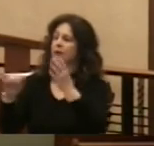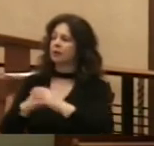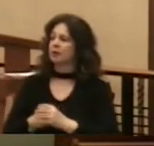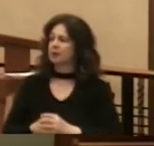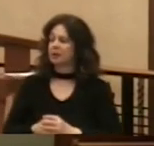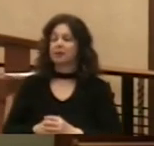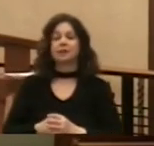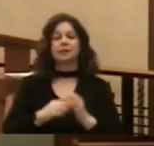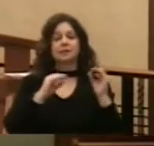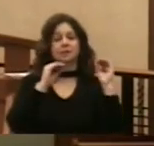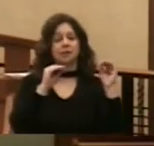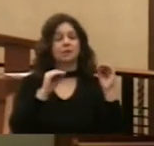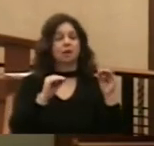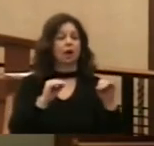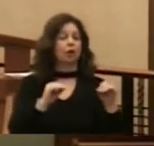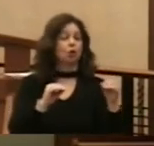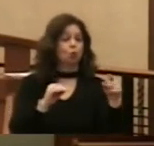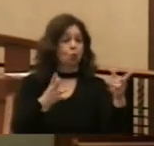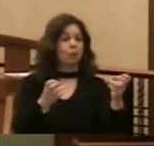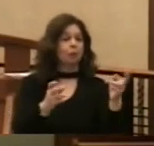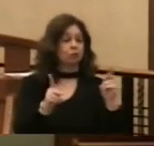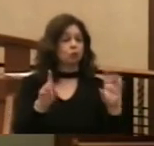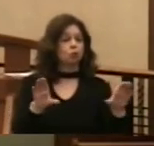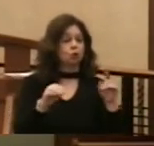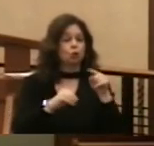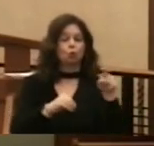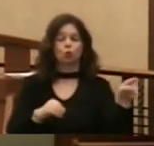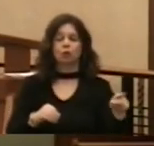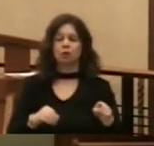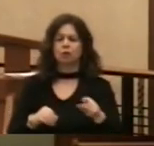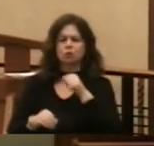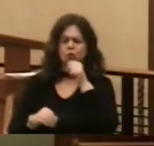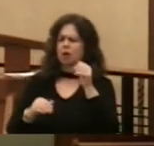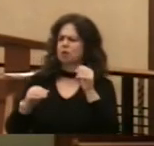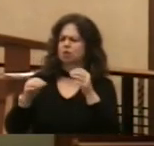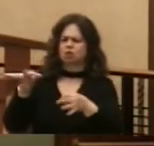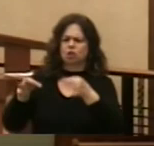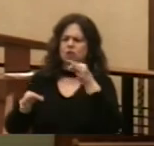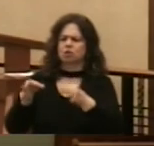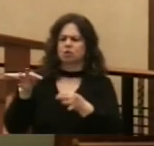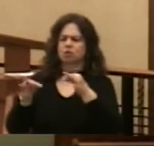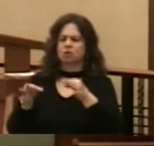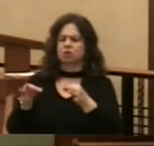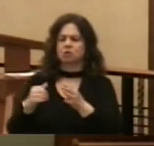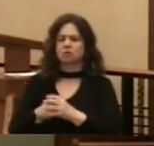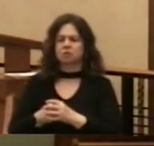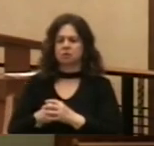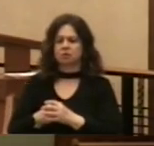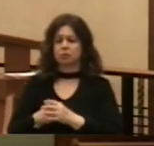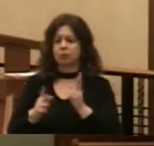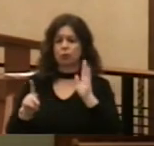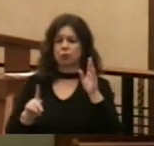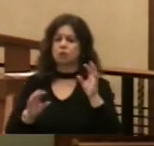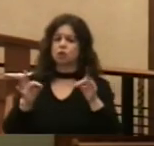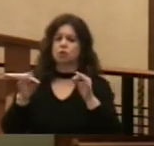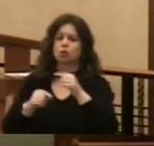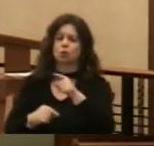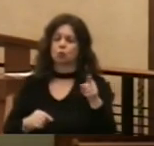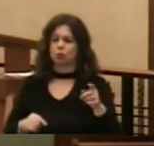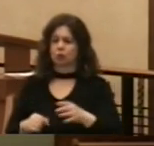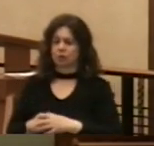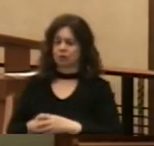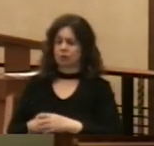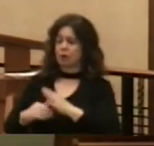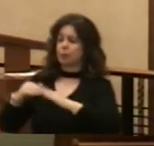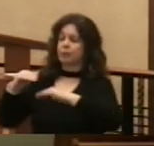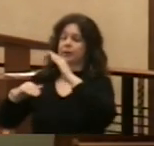you would have others do to you. Like do not judge lest you be judged. Or perhaps build on